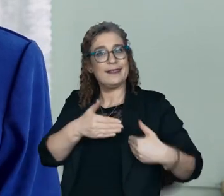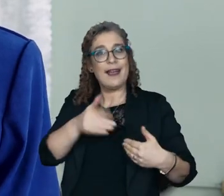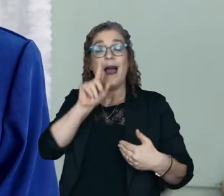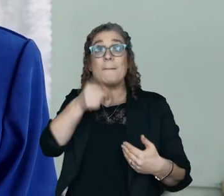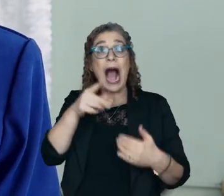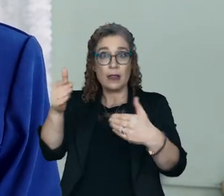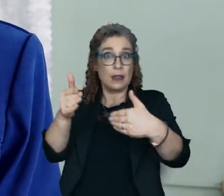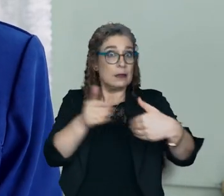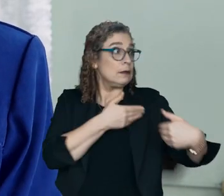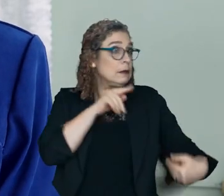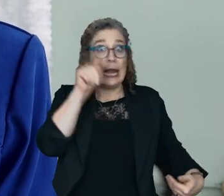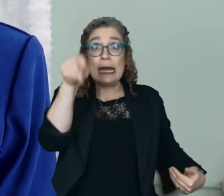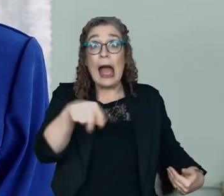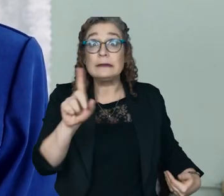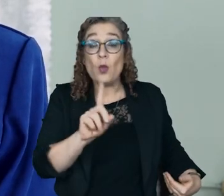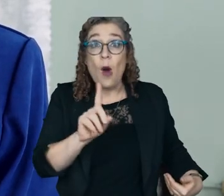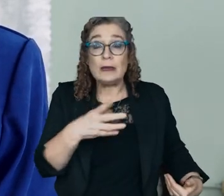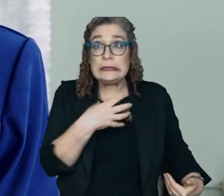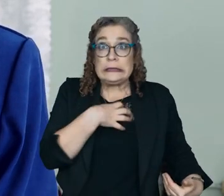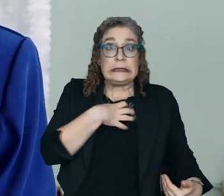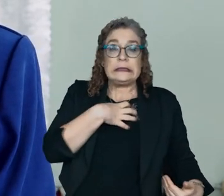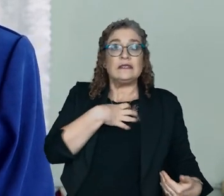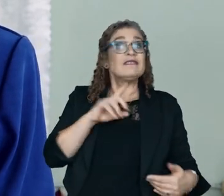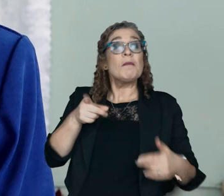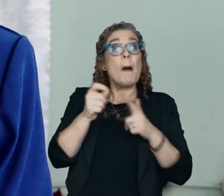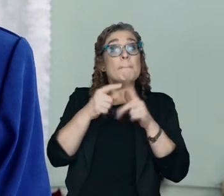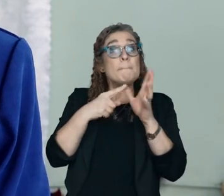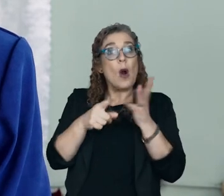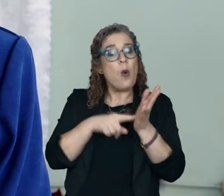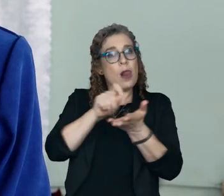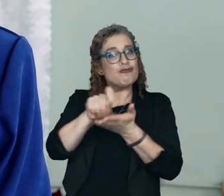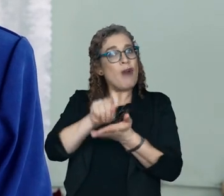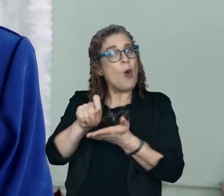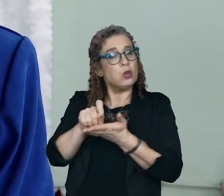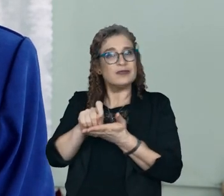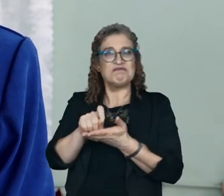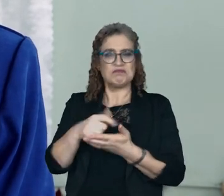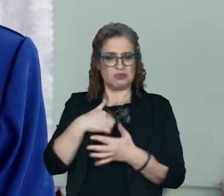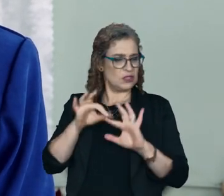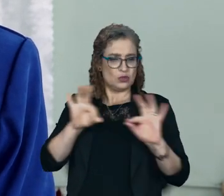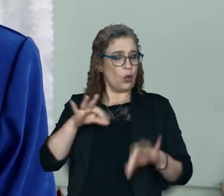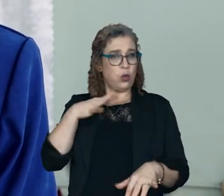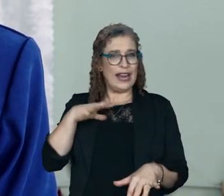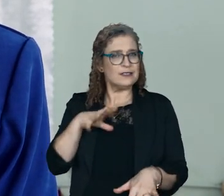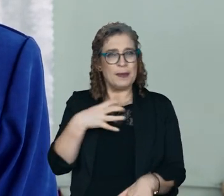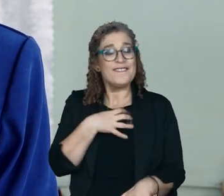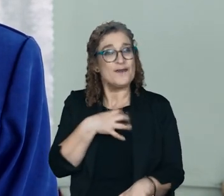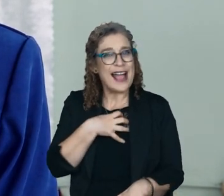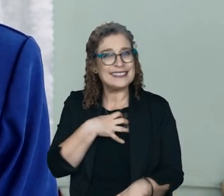afraid, because we have the knowledge of the things that will